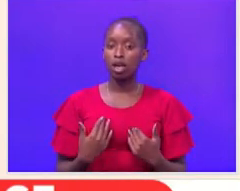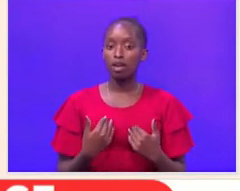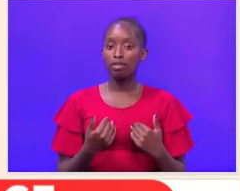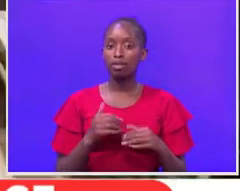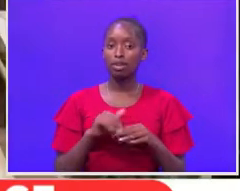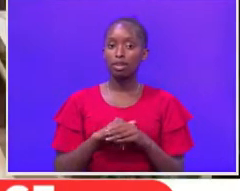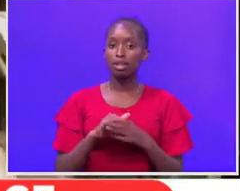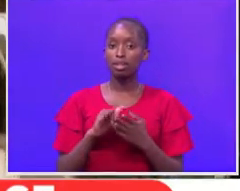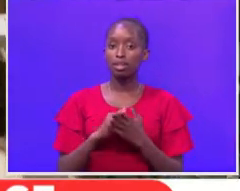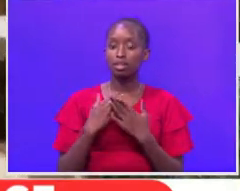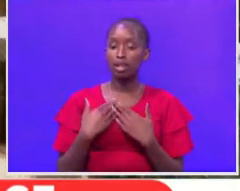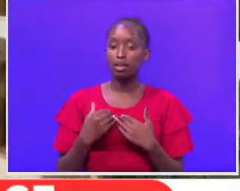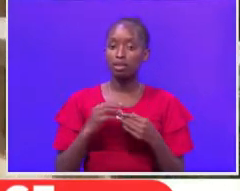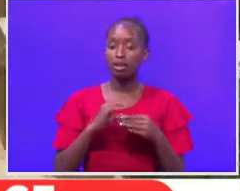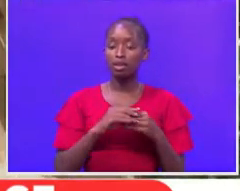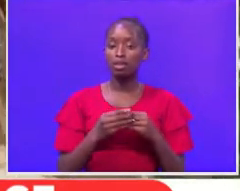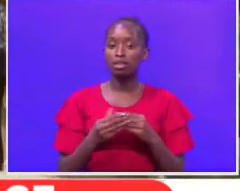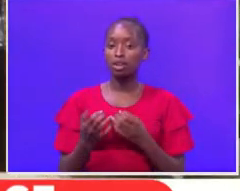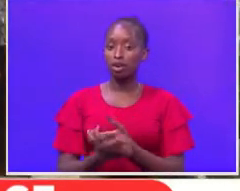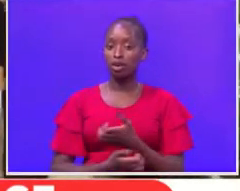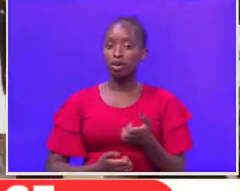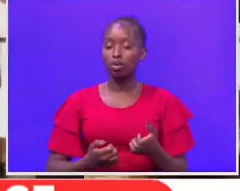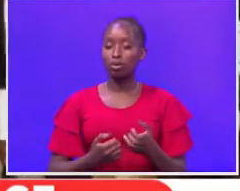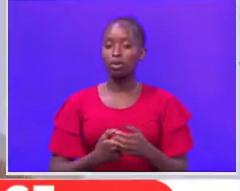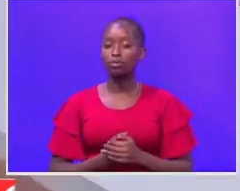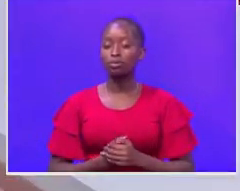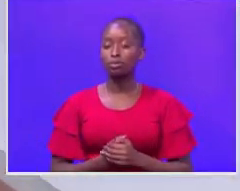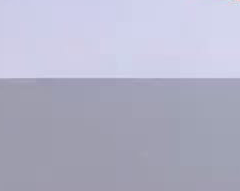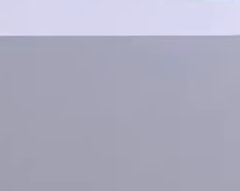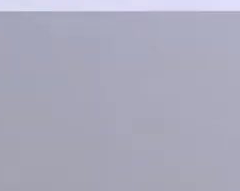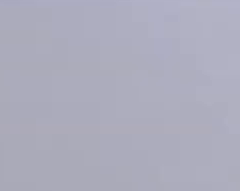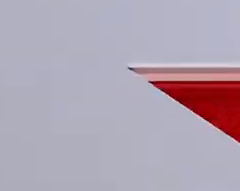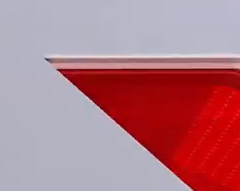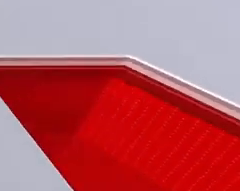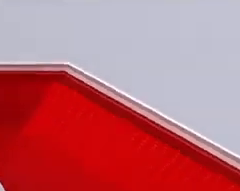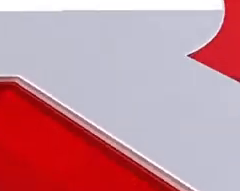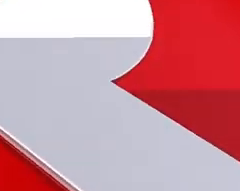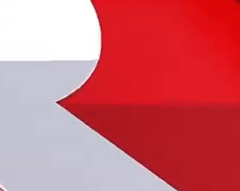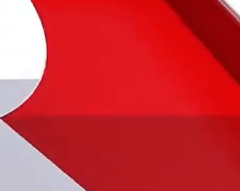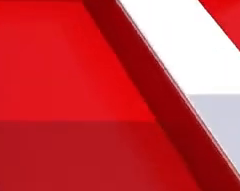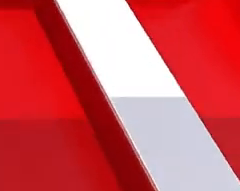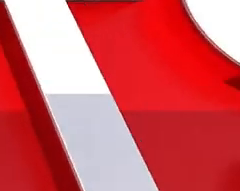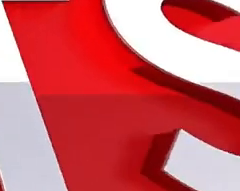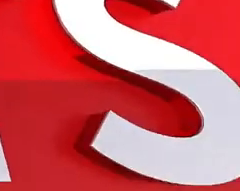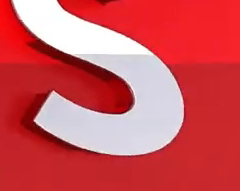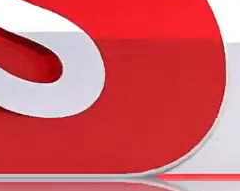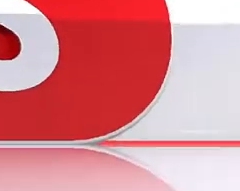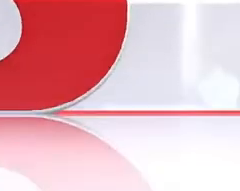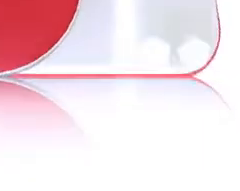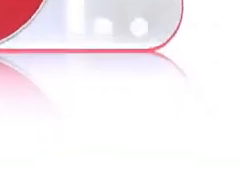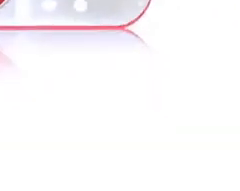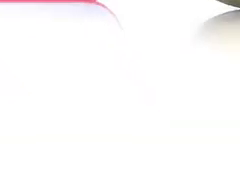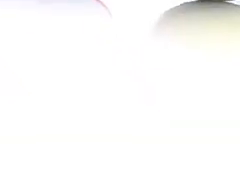creative economy. For TV47, I am Natasha Wairimu.